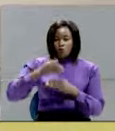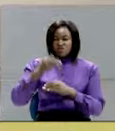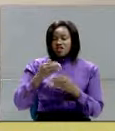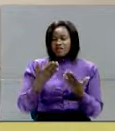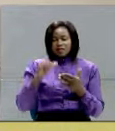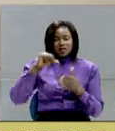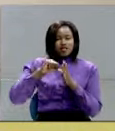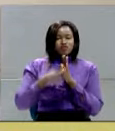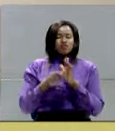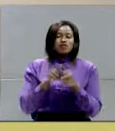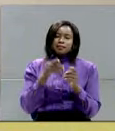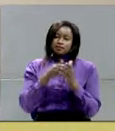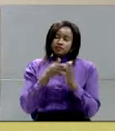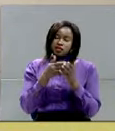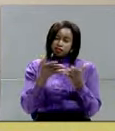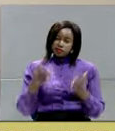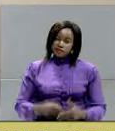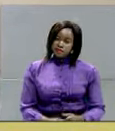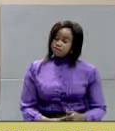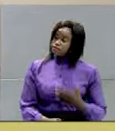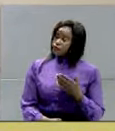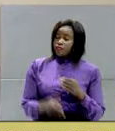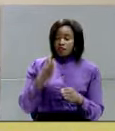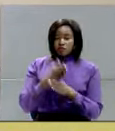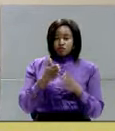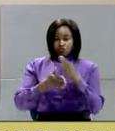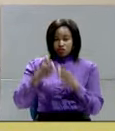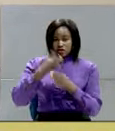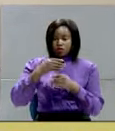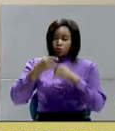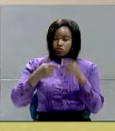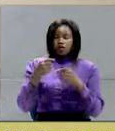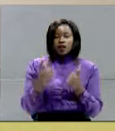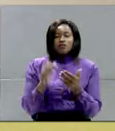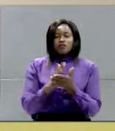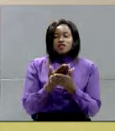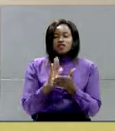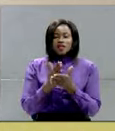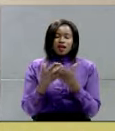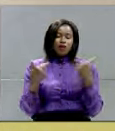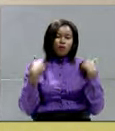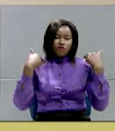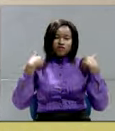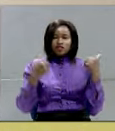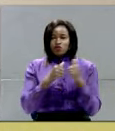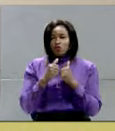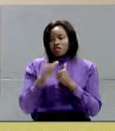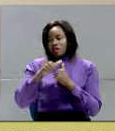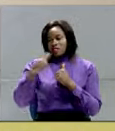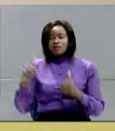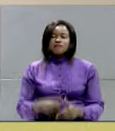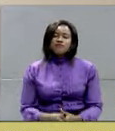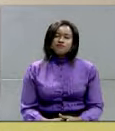is on. We are sharing offices with our counterparts, that is KRA and all other agencies of